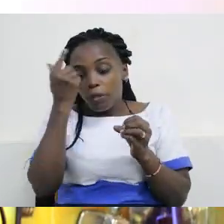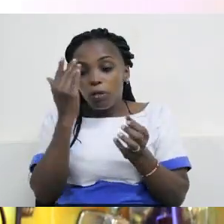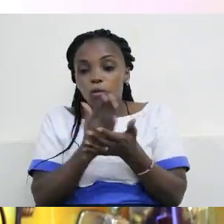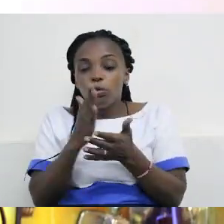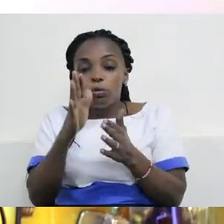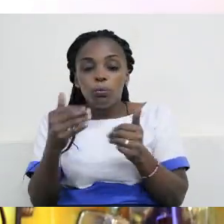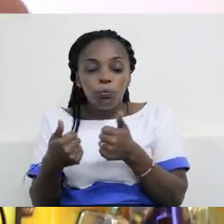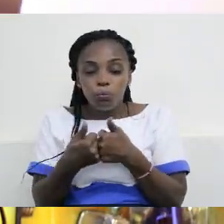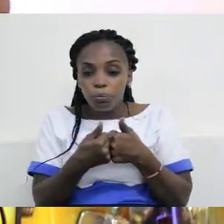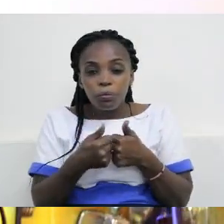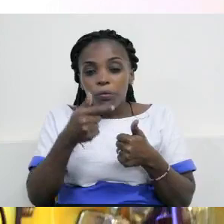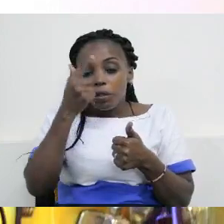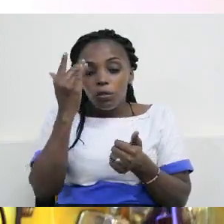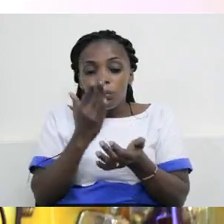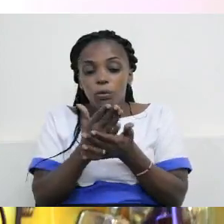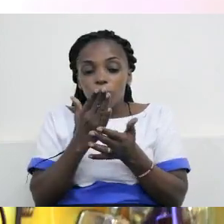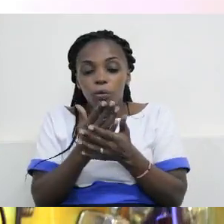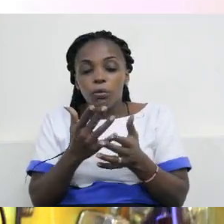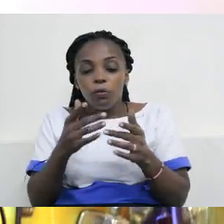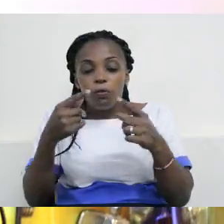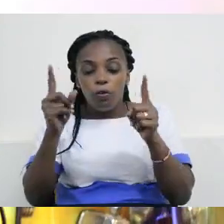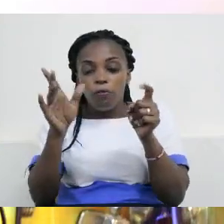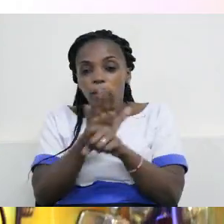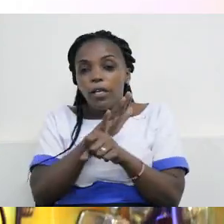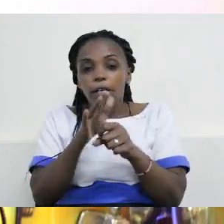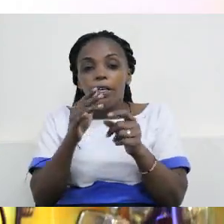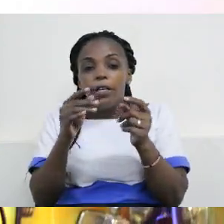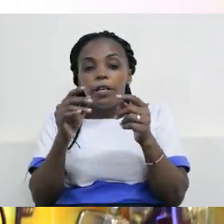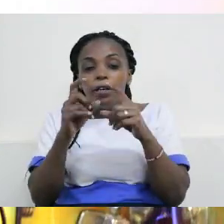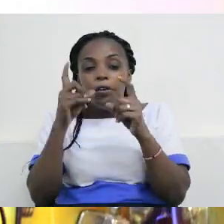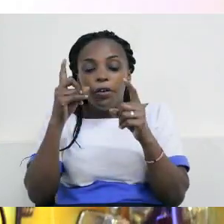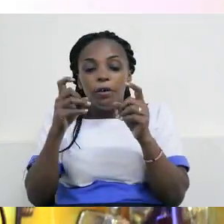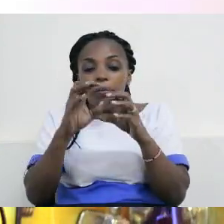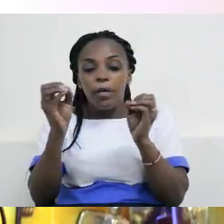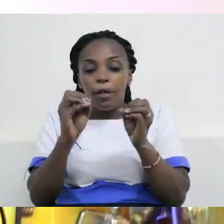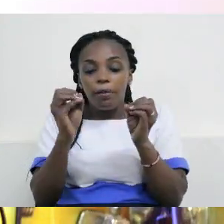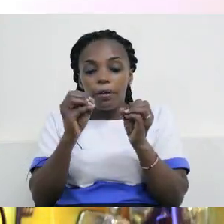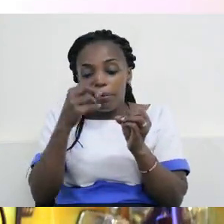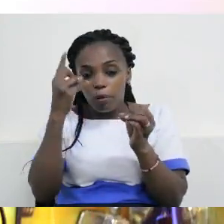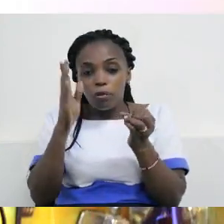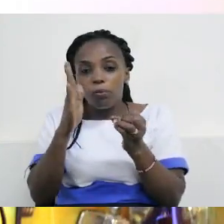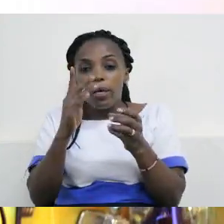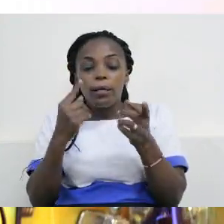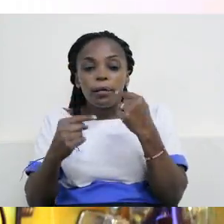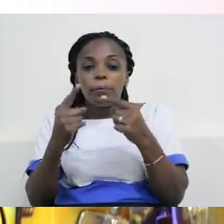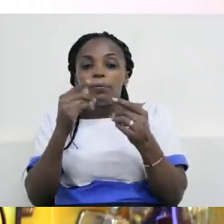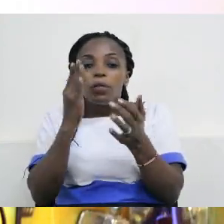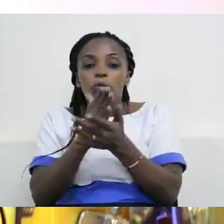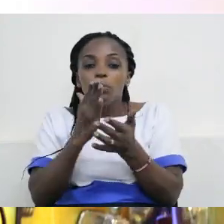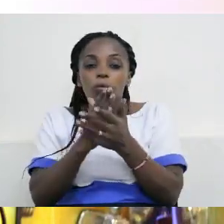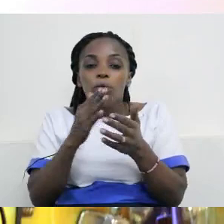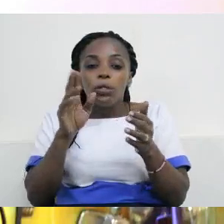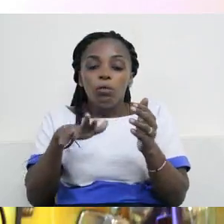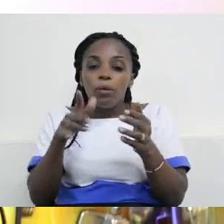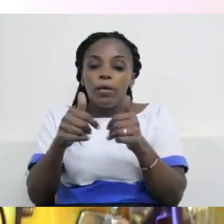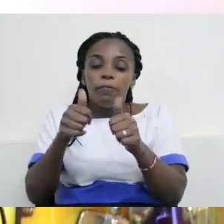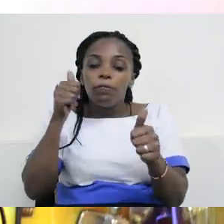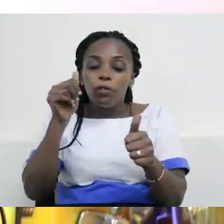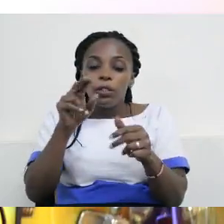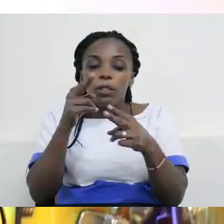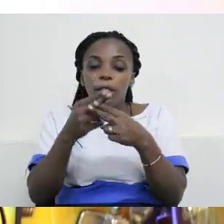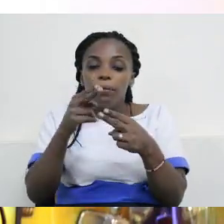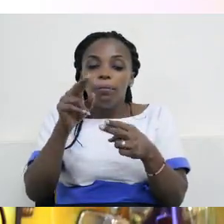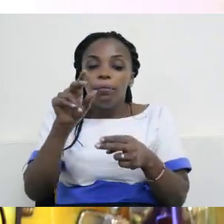her troubles. Because of her unfulfilled dreams. Because of her grieving. She refuses to be called